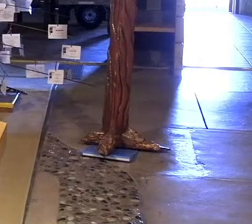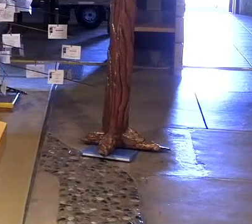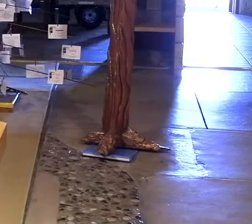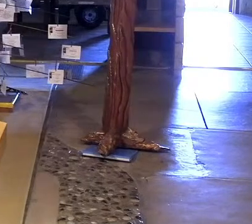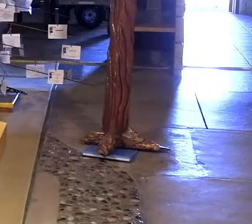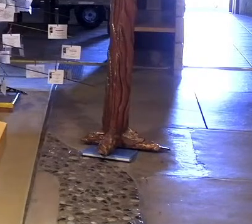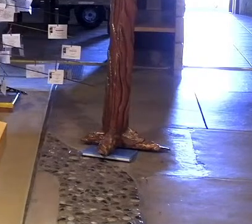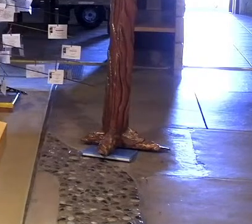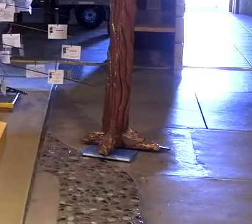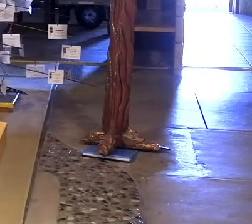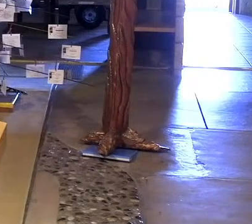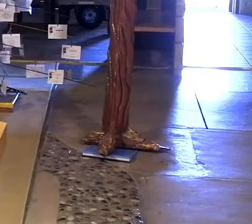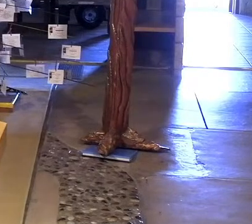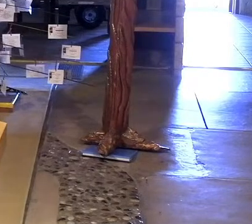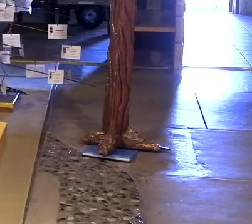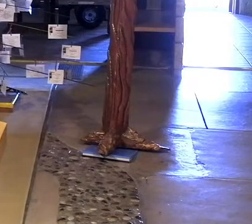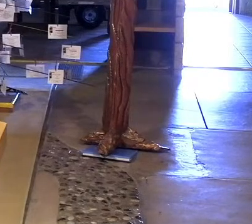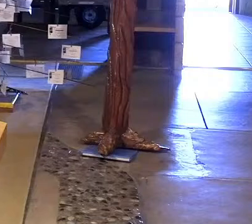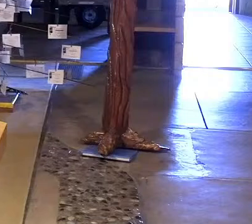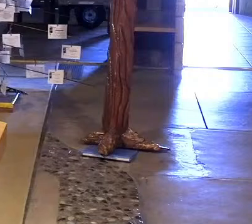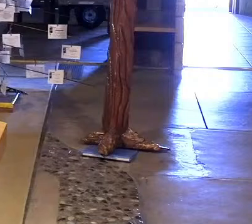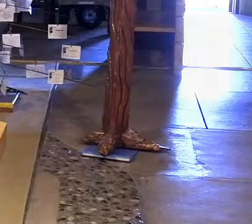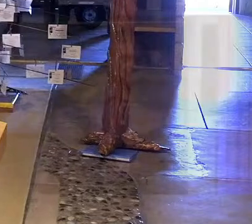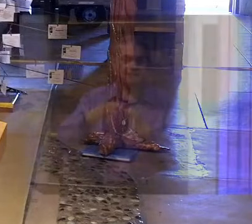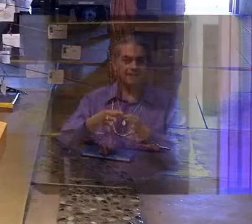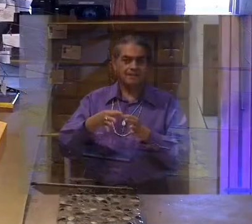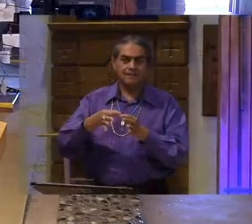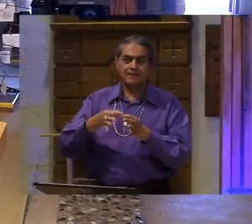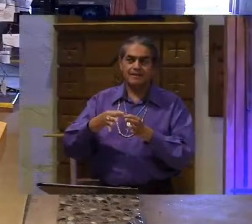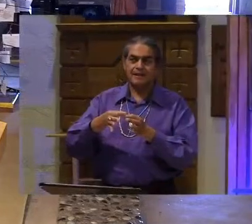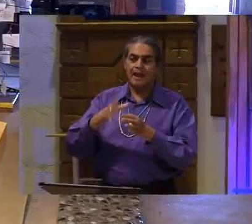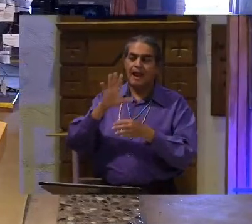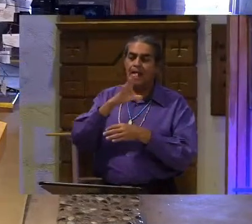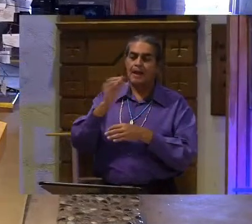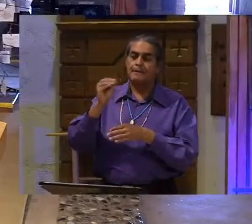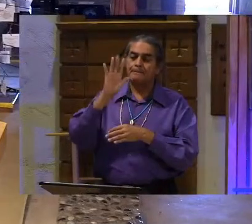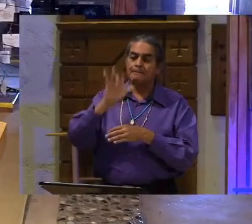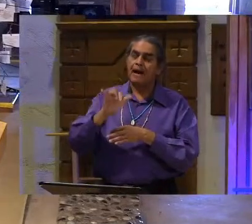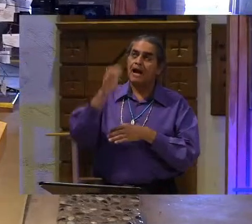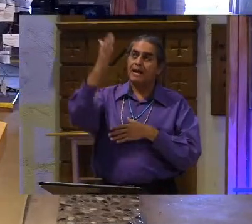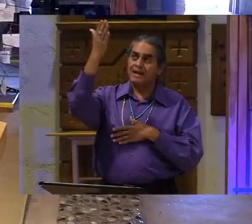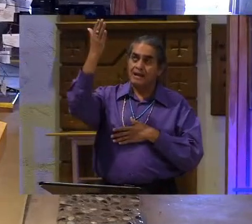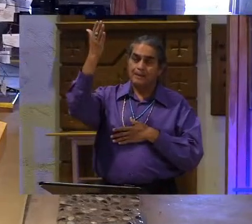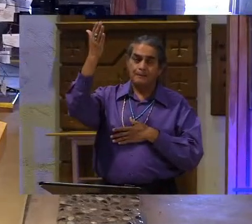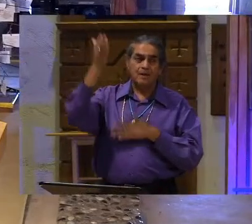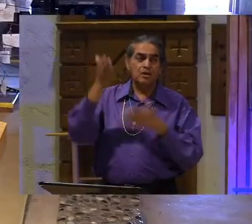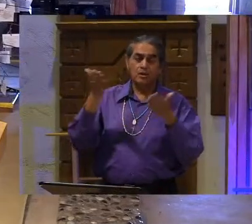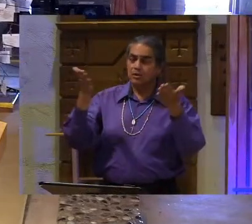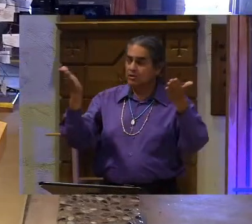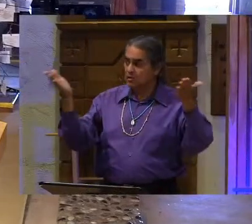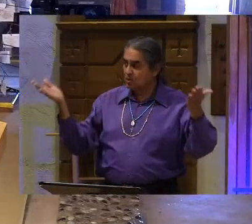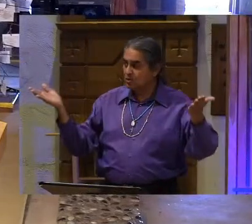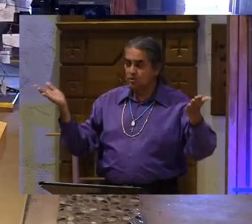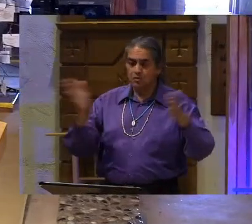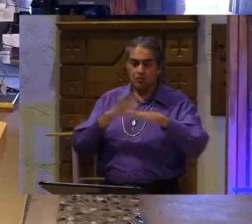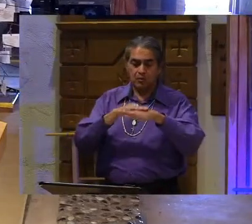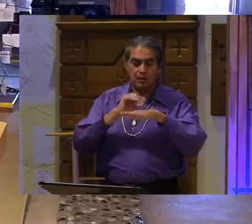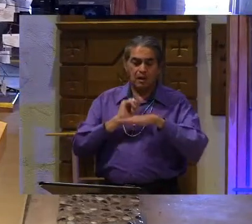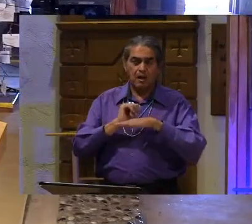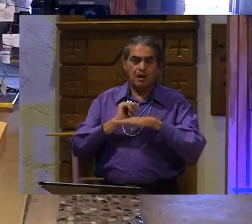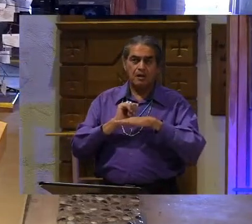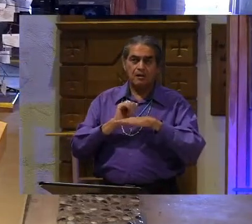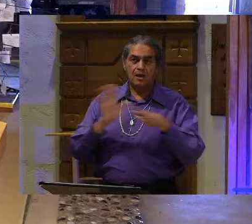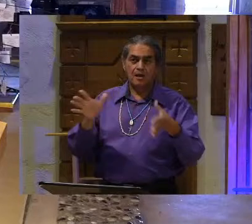God is faithful, and by him, you were called to